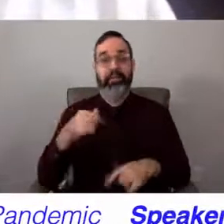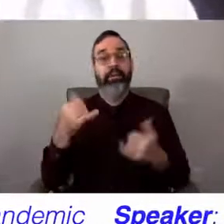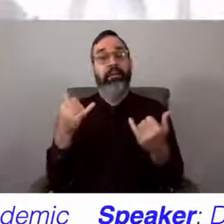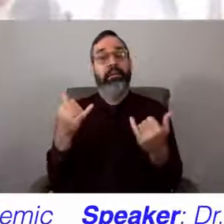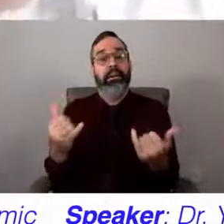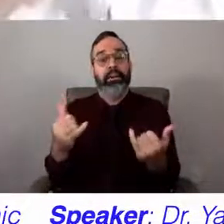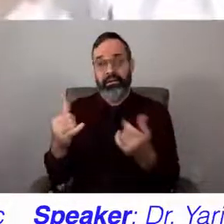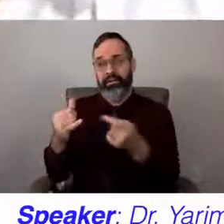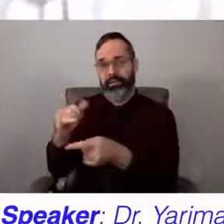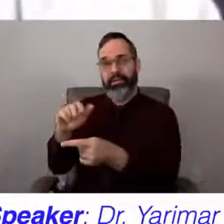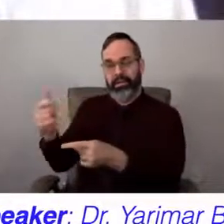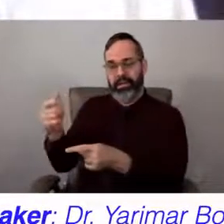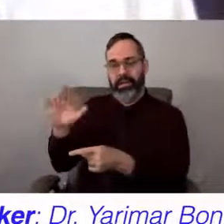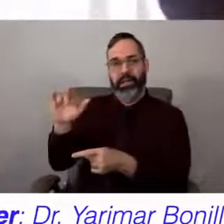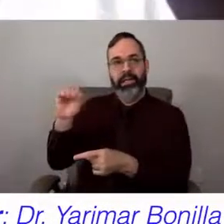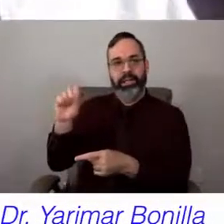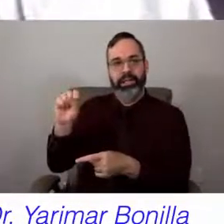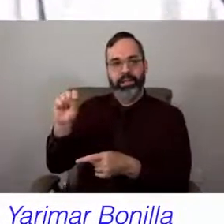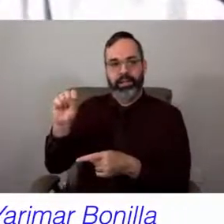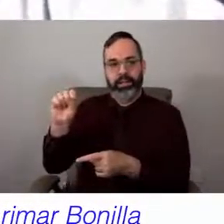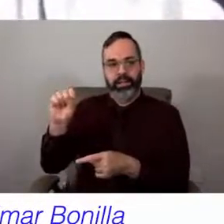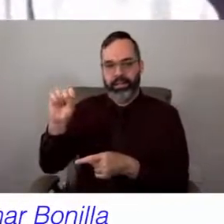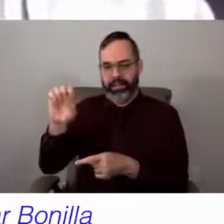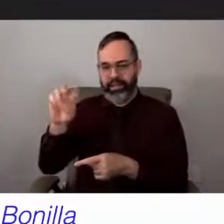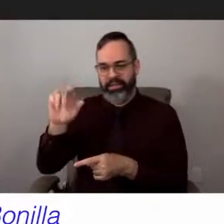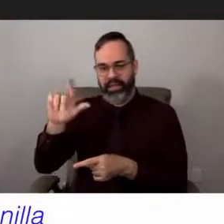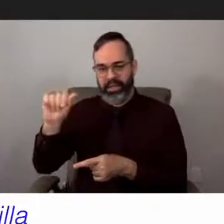Zorilla. Please join us.